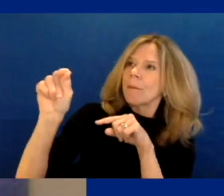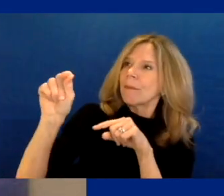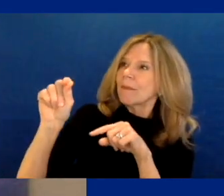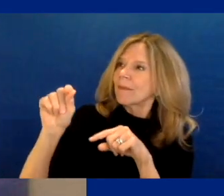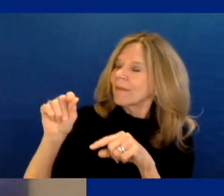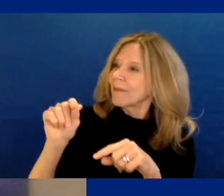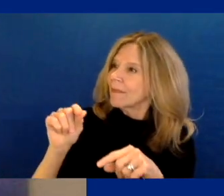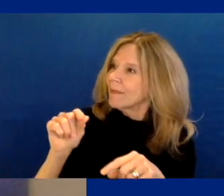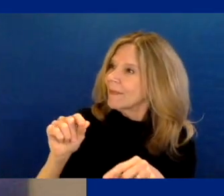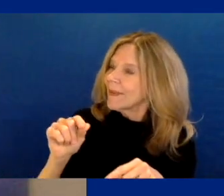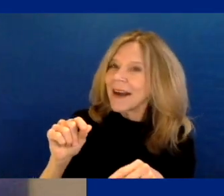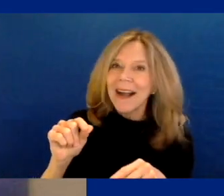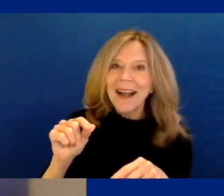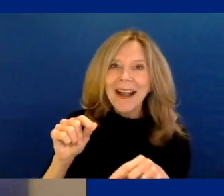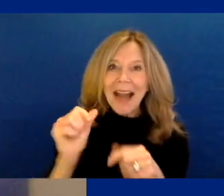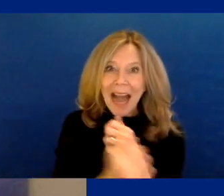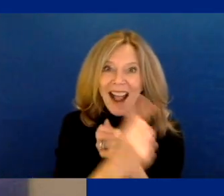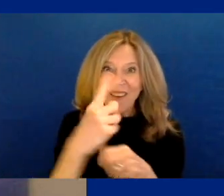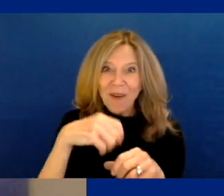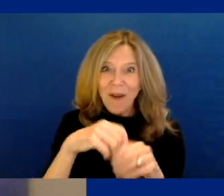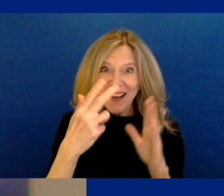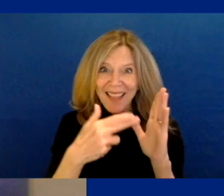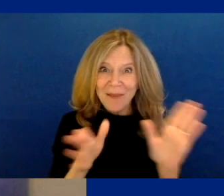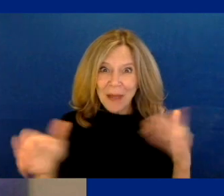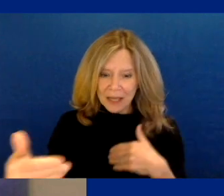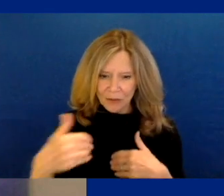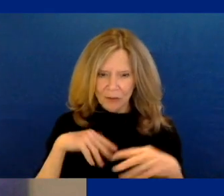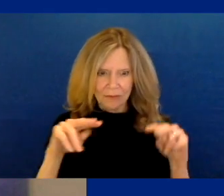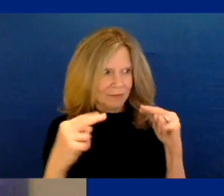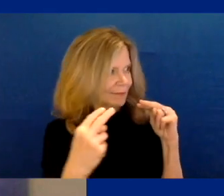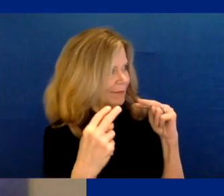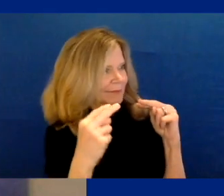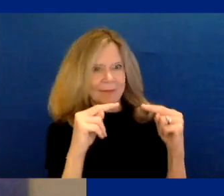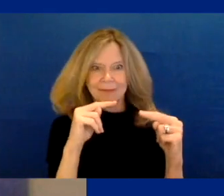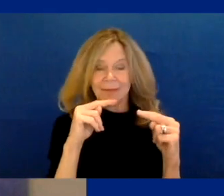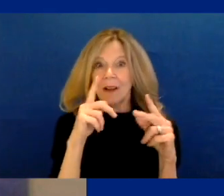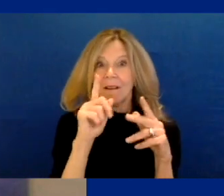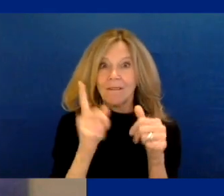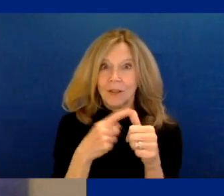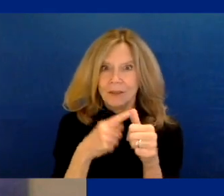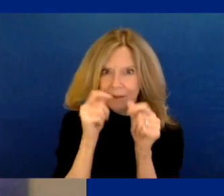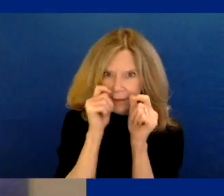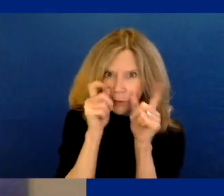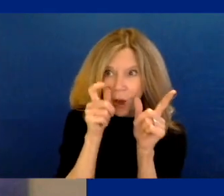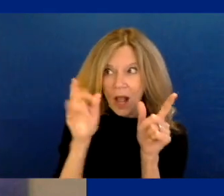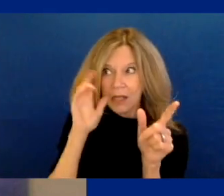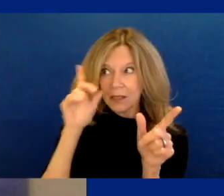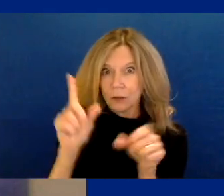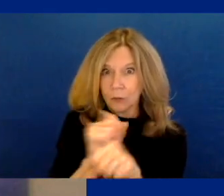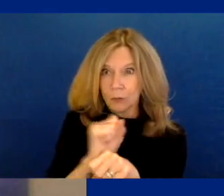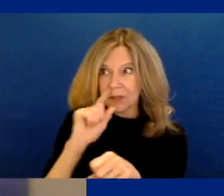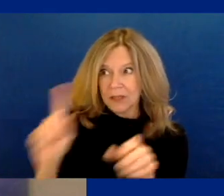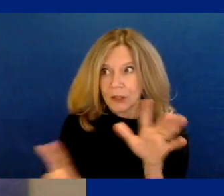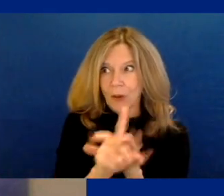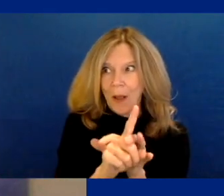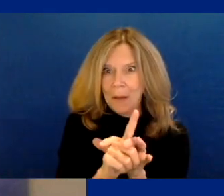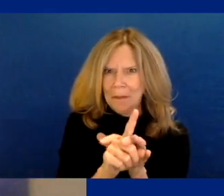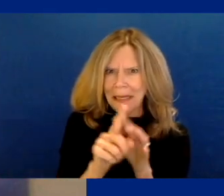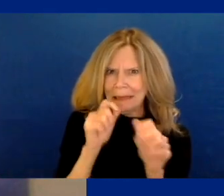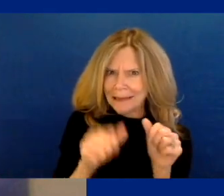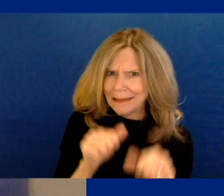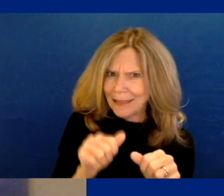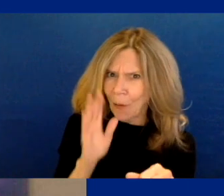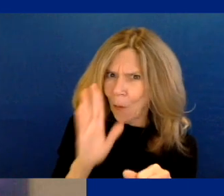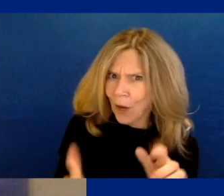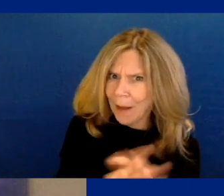space just as fast as he had arrived. All of us in the studio were looking around in complete awe that A, he had shown up. I wasn't completely convinced